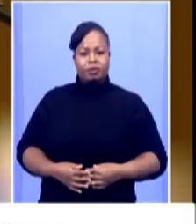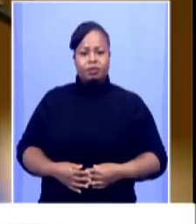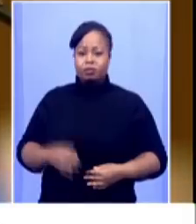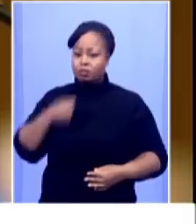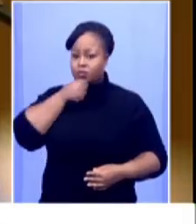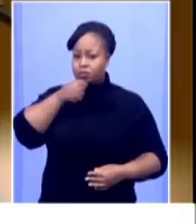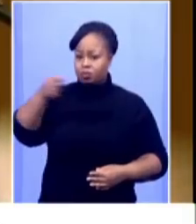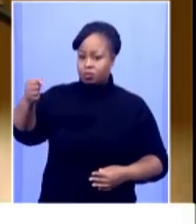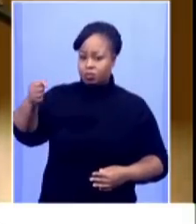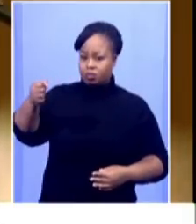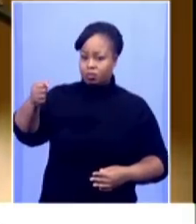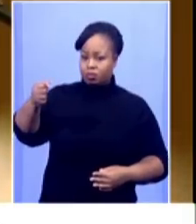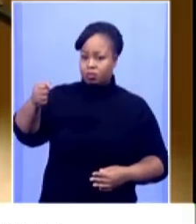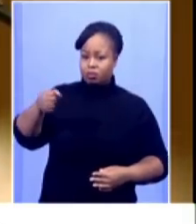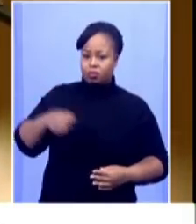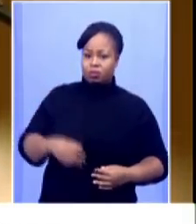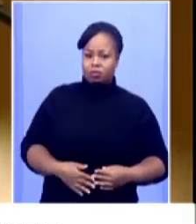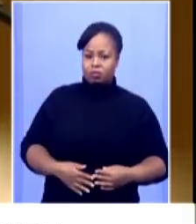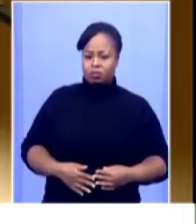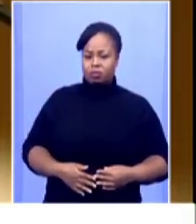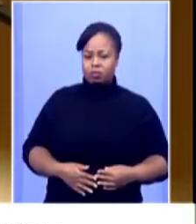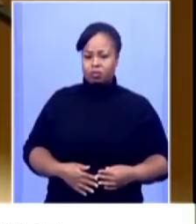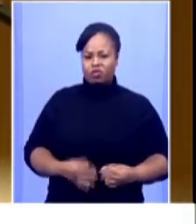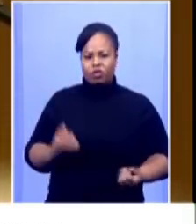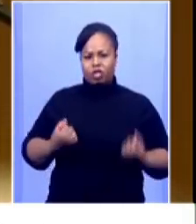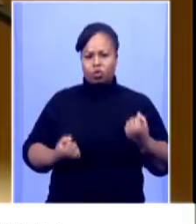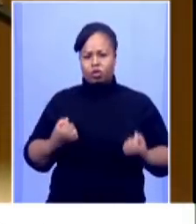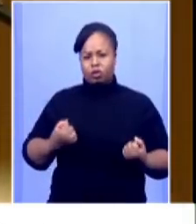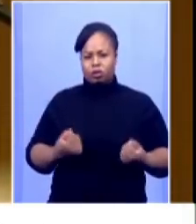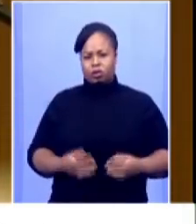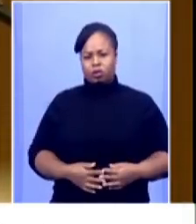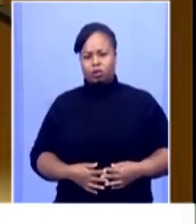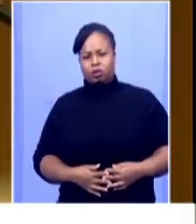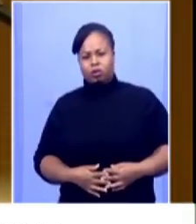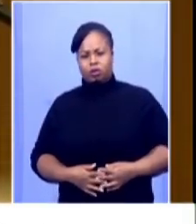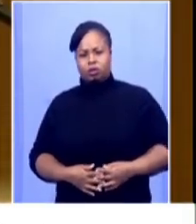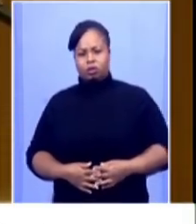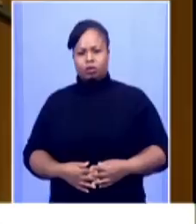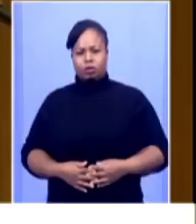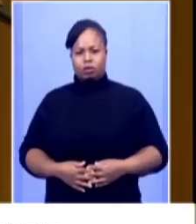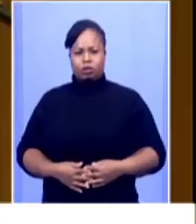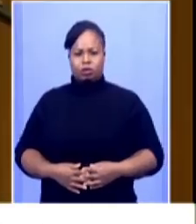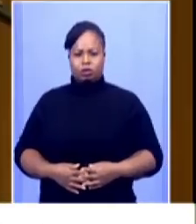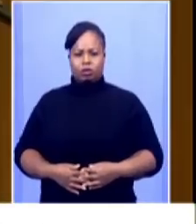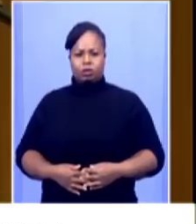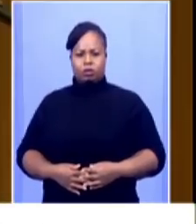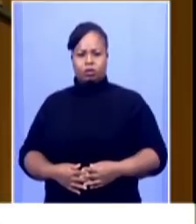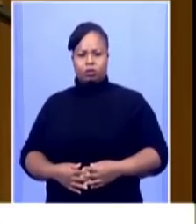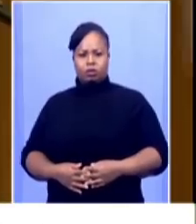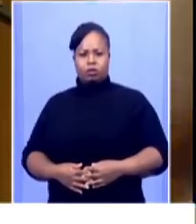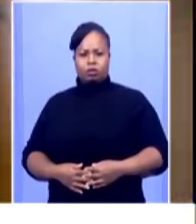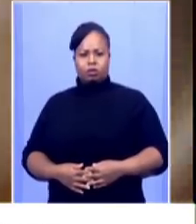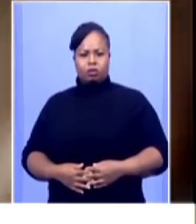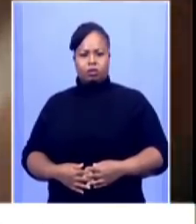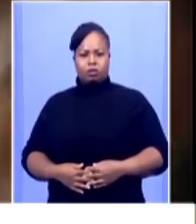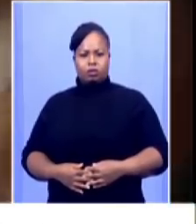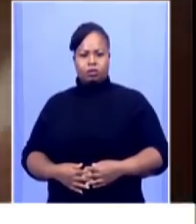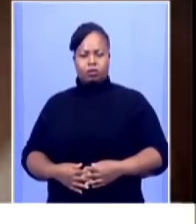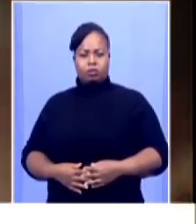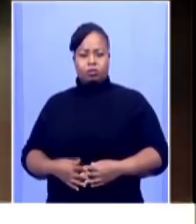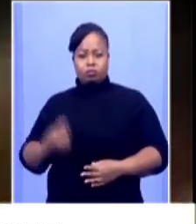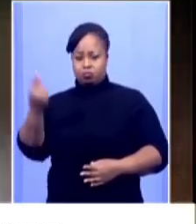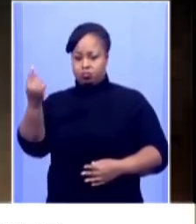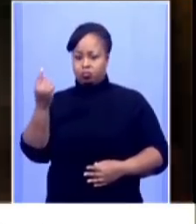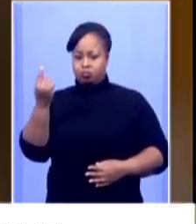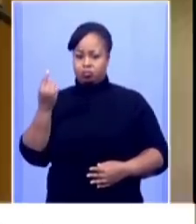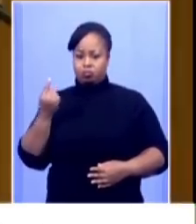No, I'm talking about the court microphone. Yeah. If you can maybe just come forward.